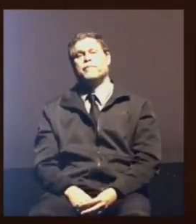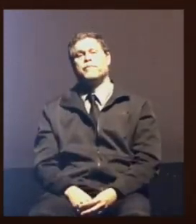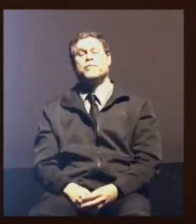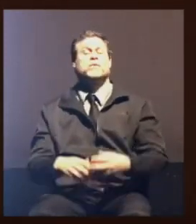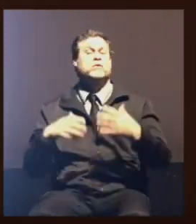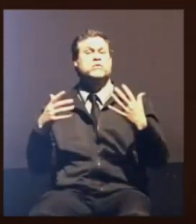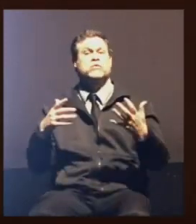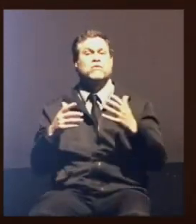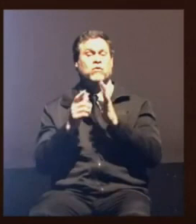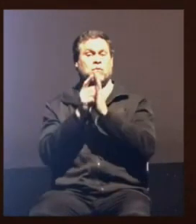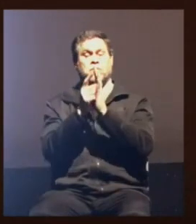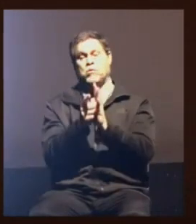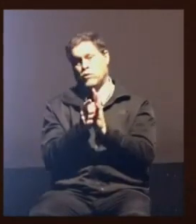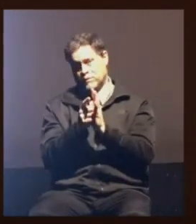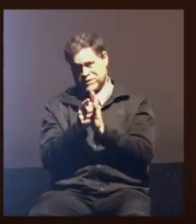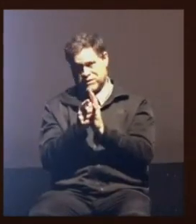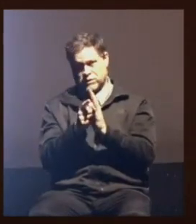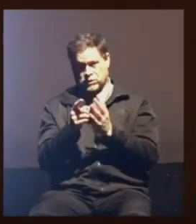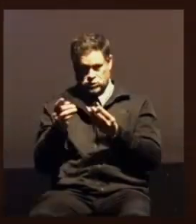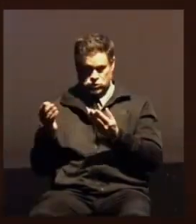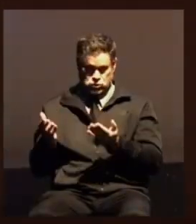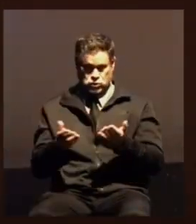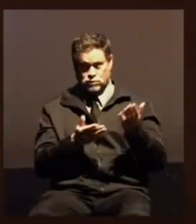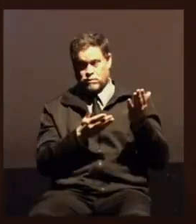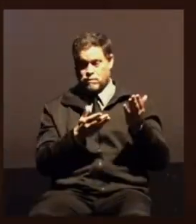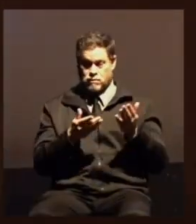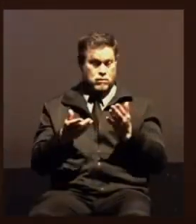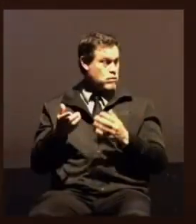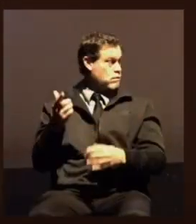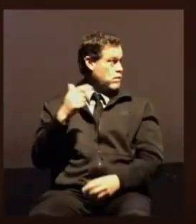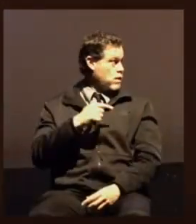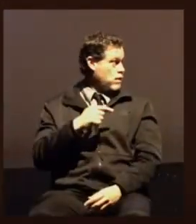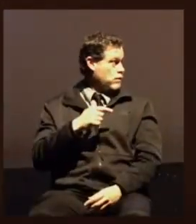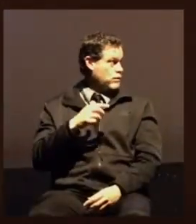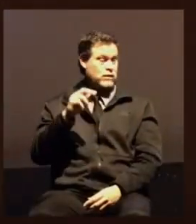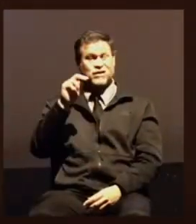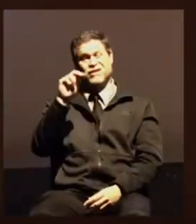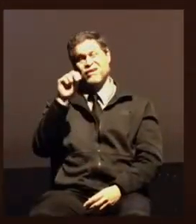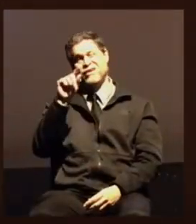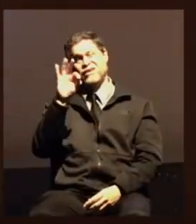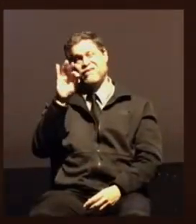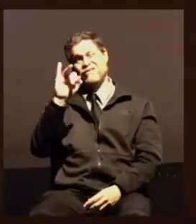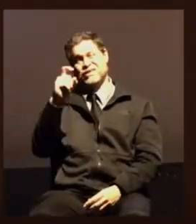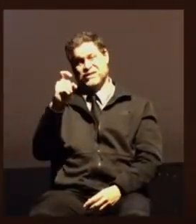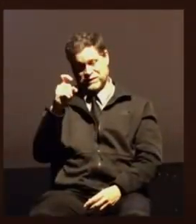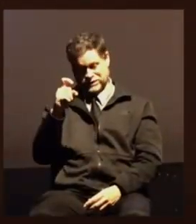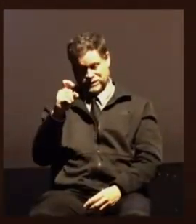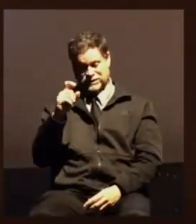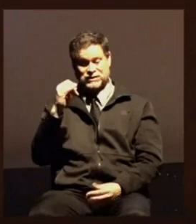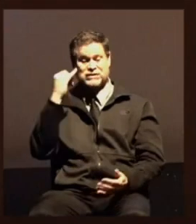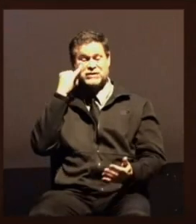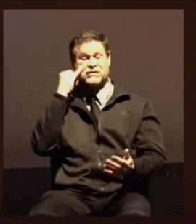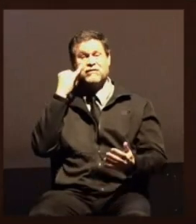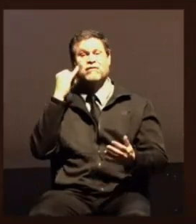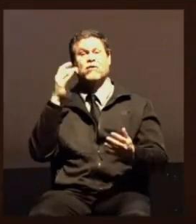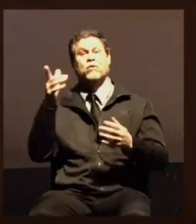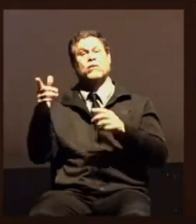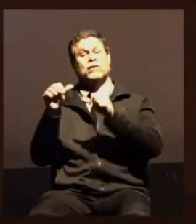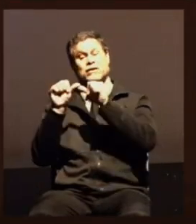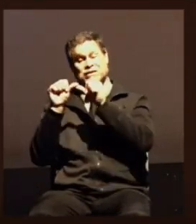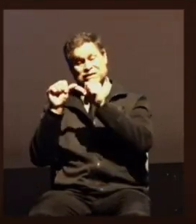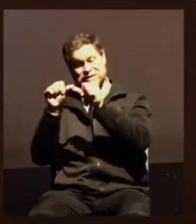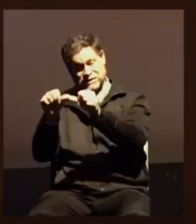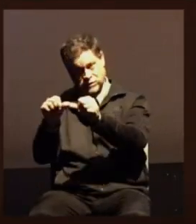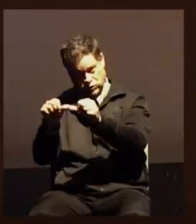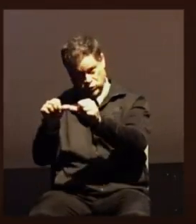So for a moment, I'm just going to turn it back to Netflix. If Netflix was going to continue